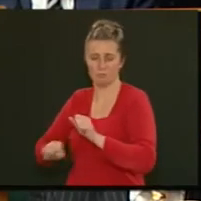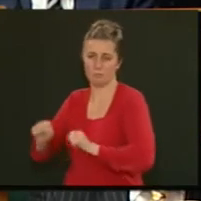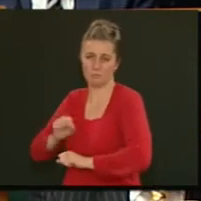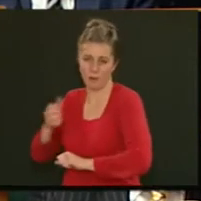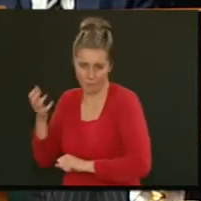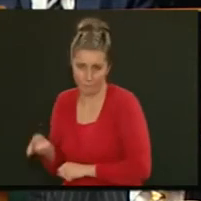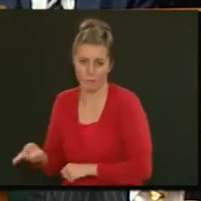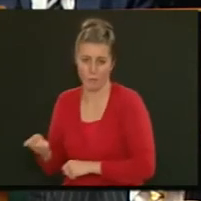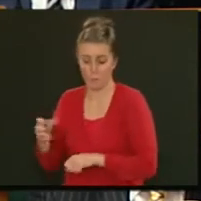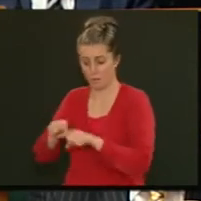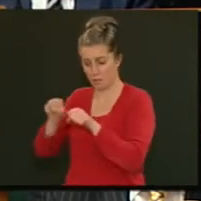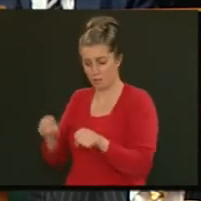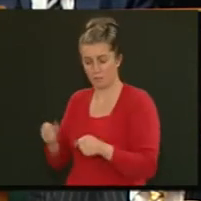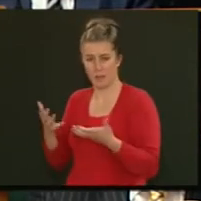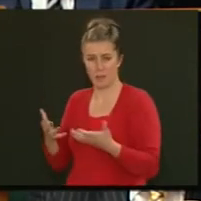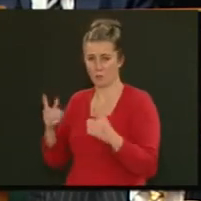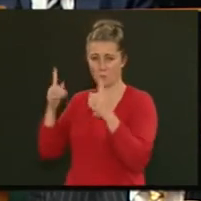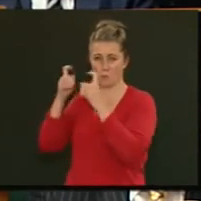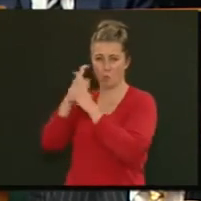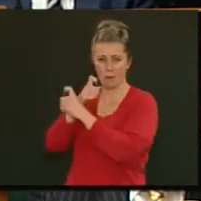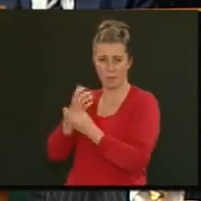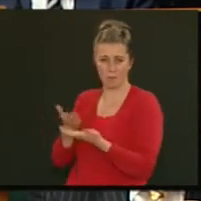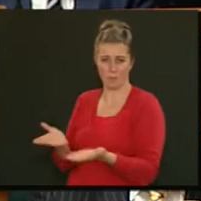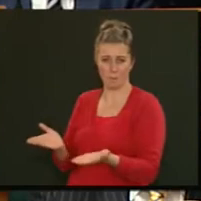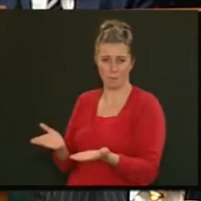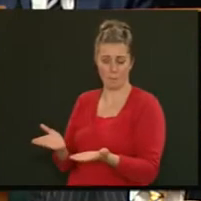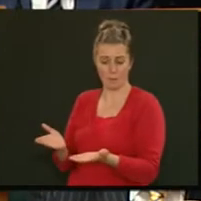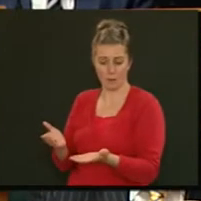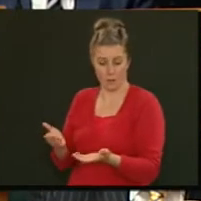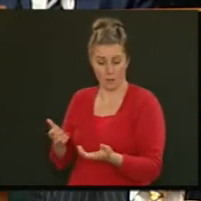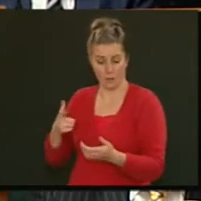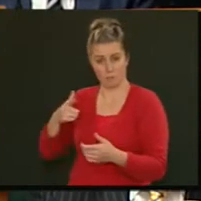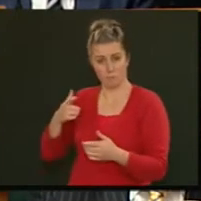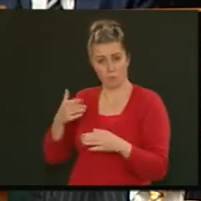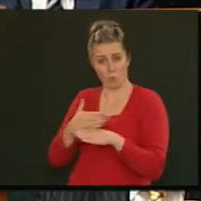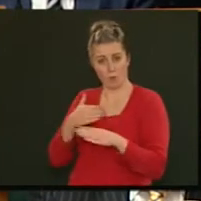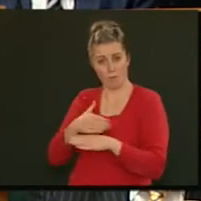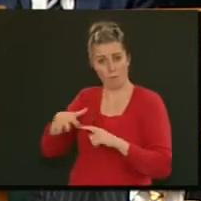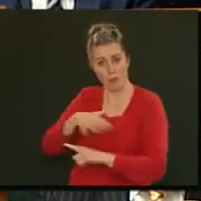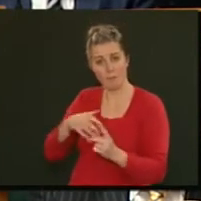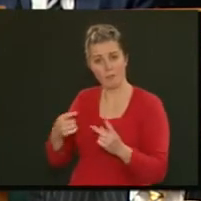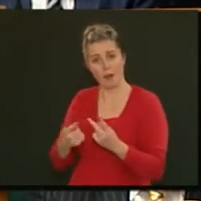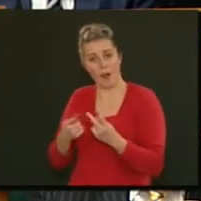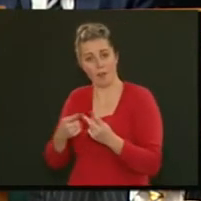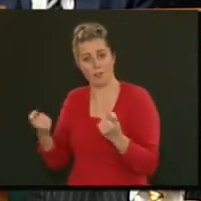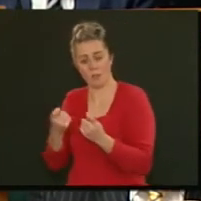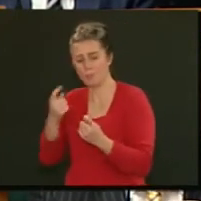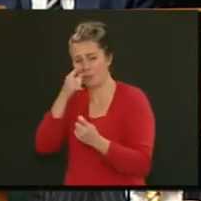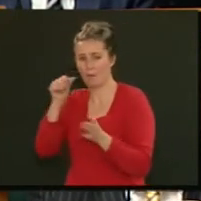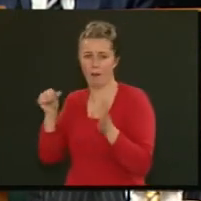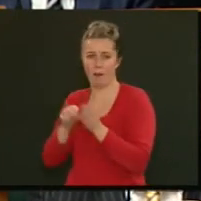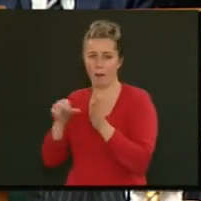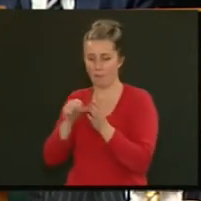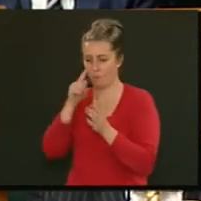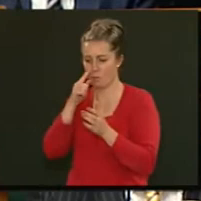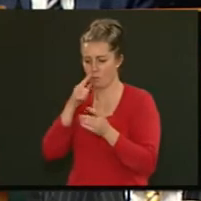And we have a system that is becoming too complex. As a result of working for families and other changes, it can be very hard for people to work